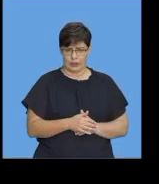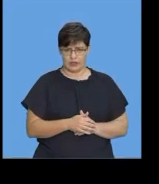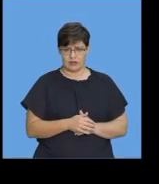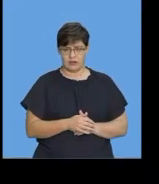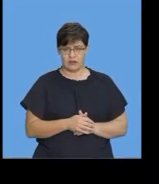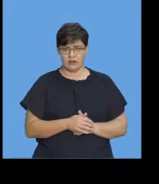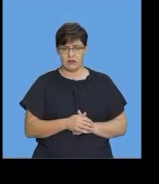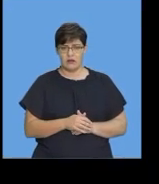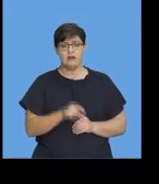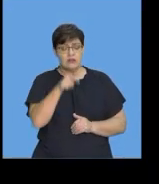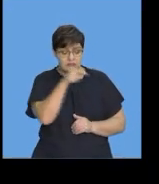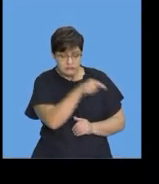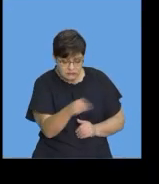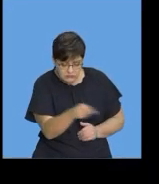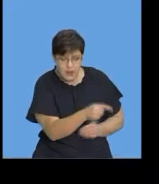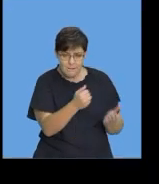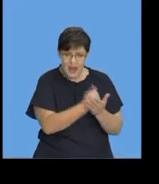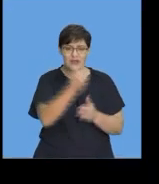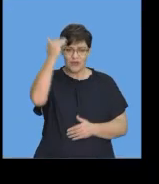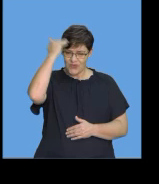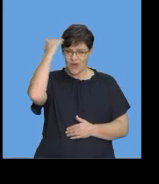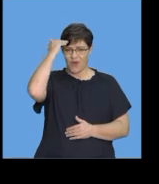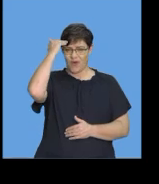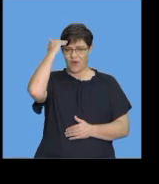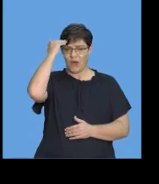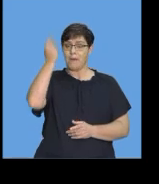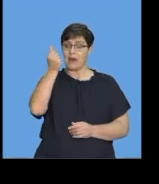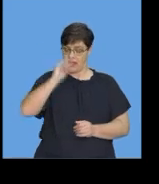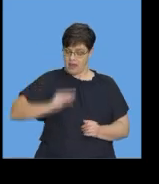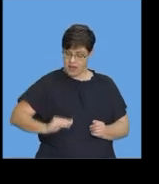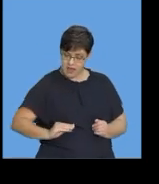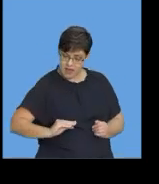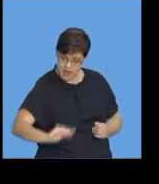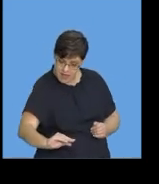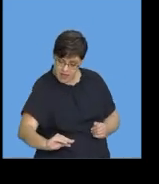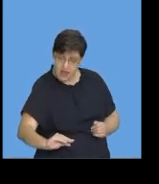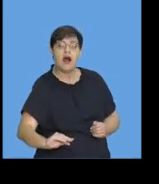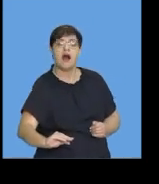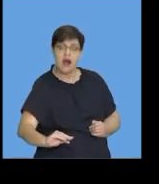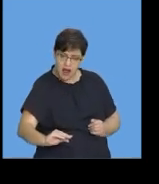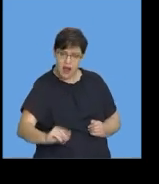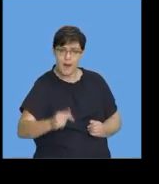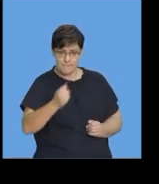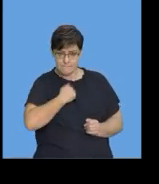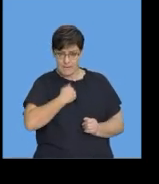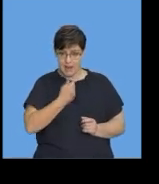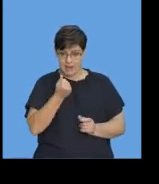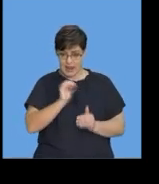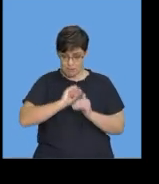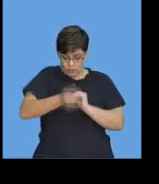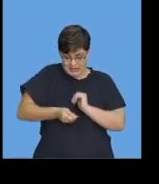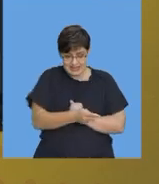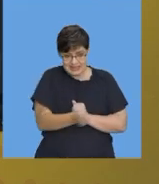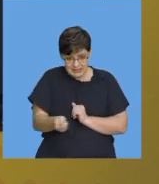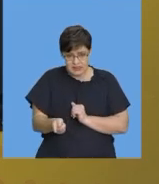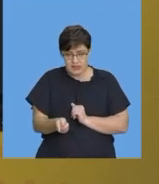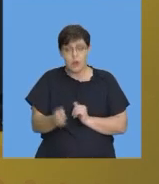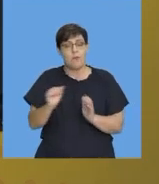to know if they have invested in a particular company. To protect their investment, you're going to